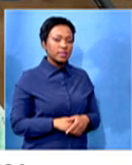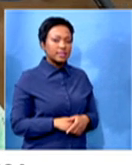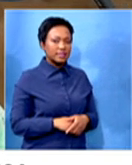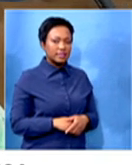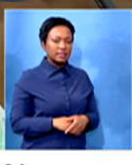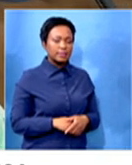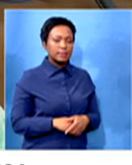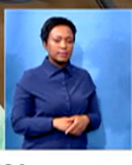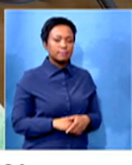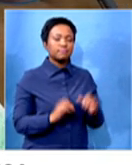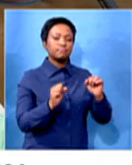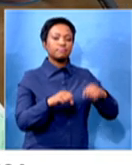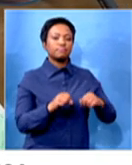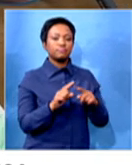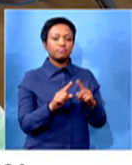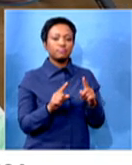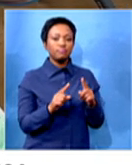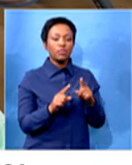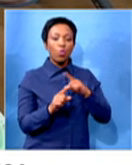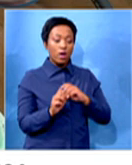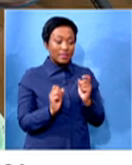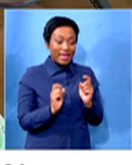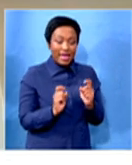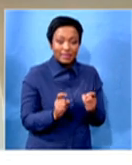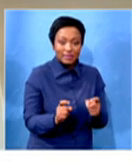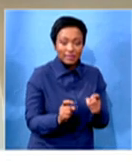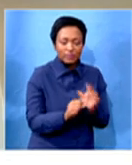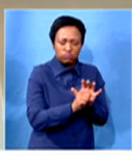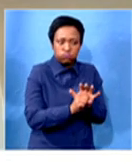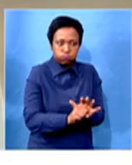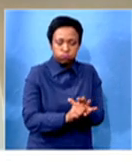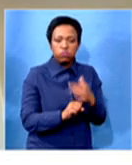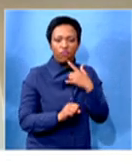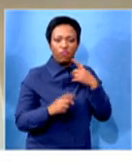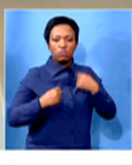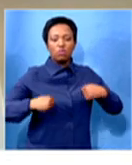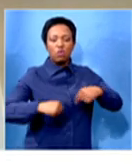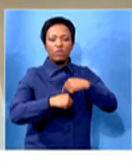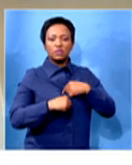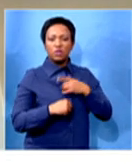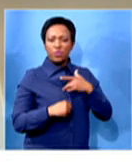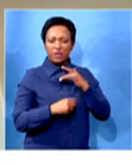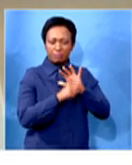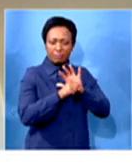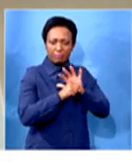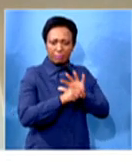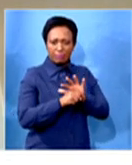that the urgency is upon all of us. You know, we're feeling the pressure of using